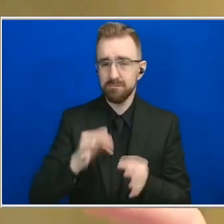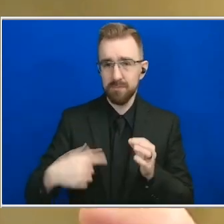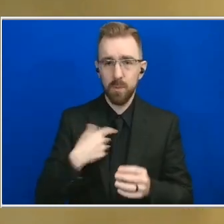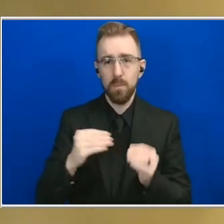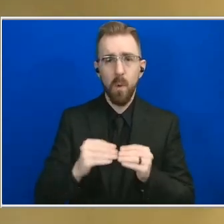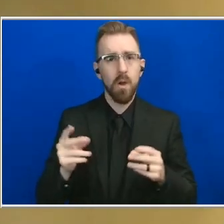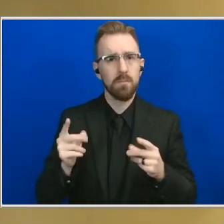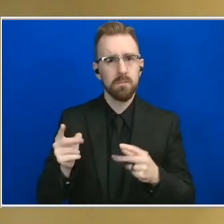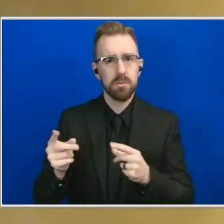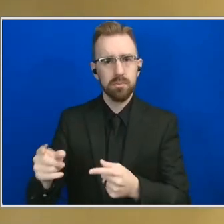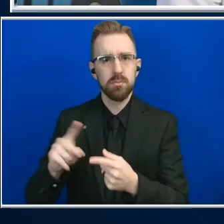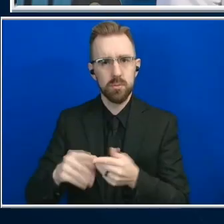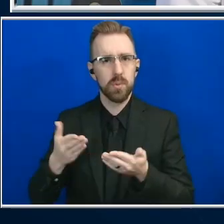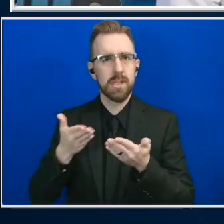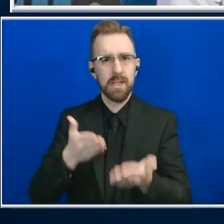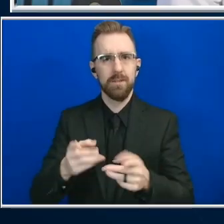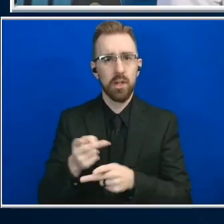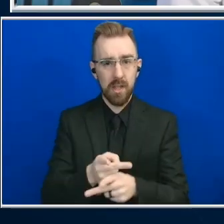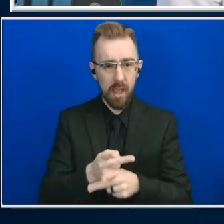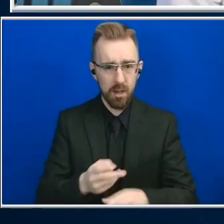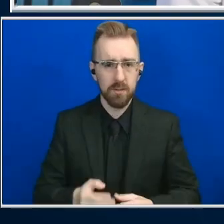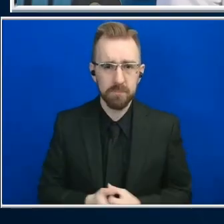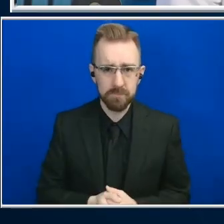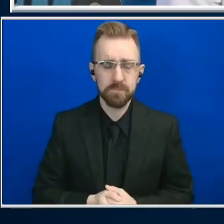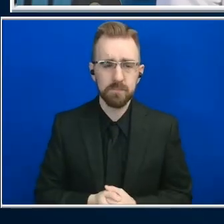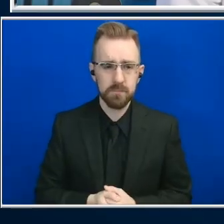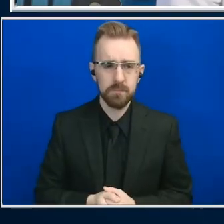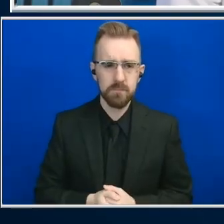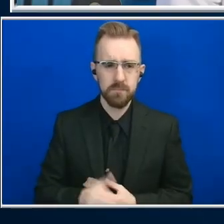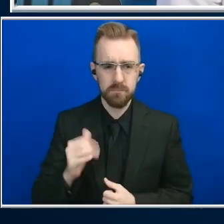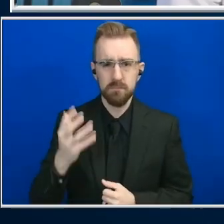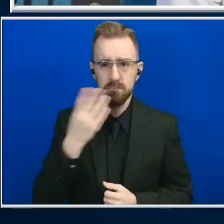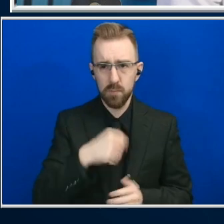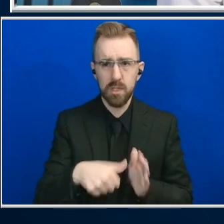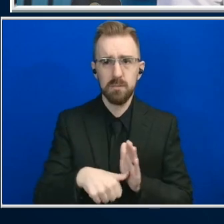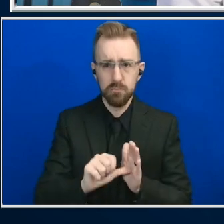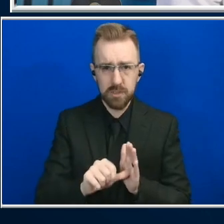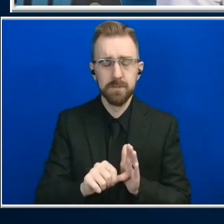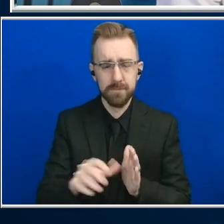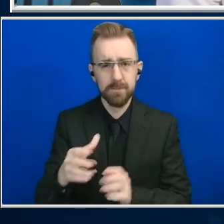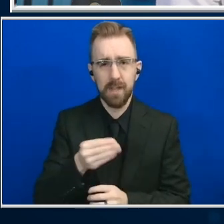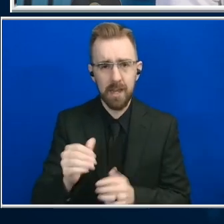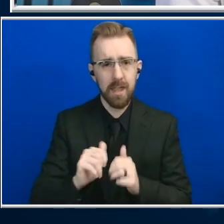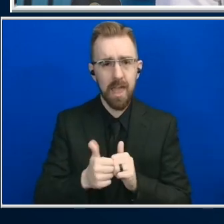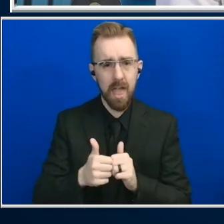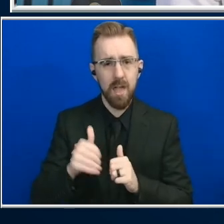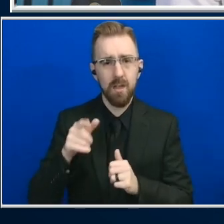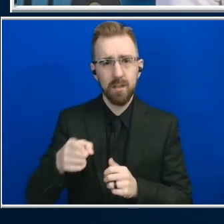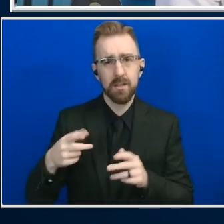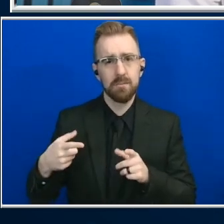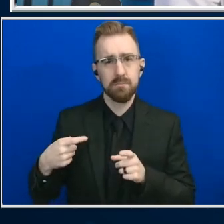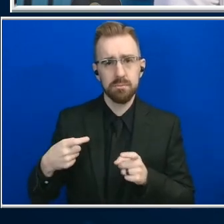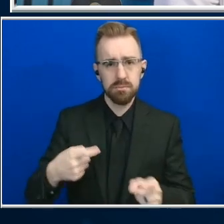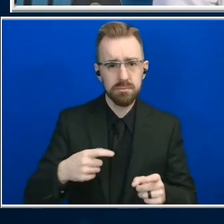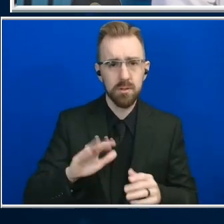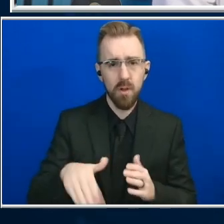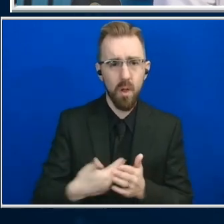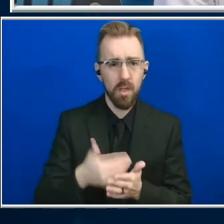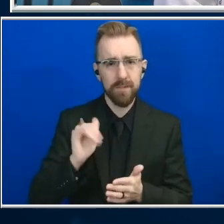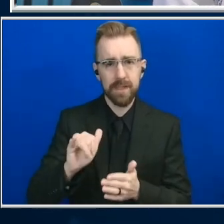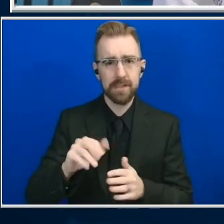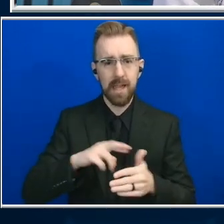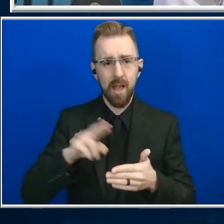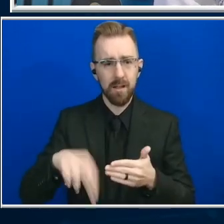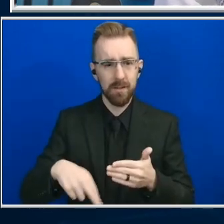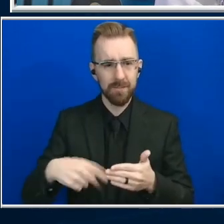in care delivery. Well, that is pretty impressive, and how it's speeding all these outcomes. Man, I am having trouble